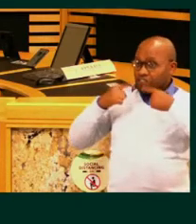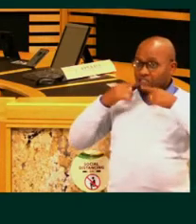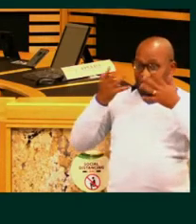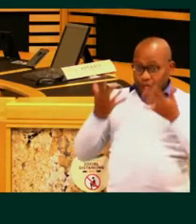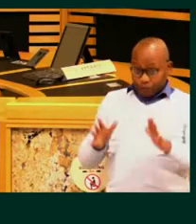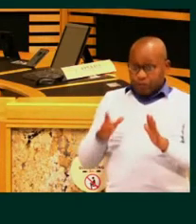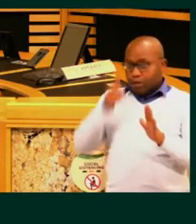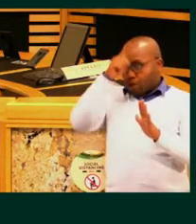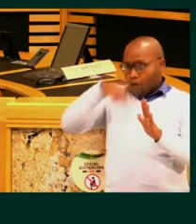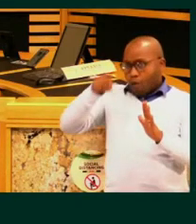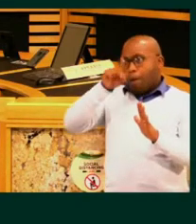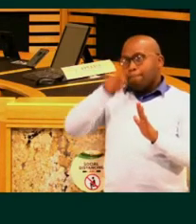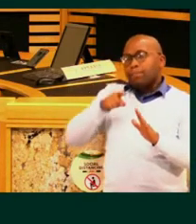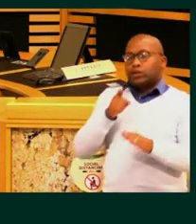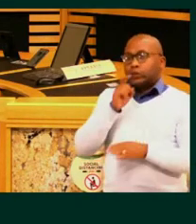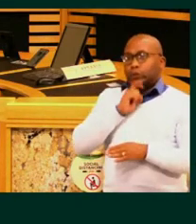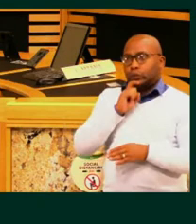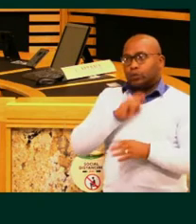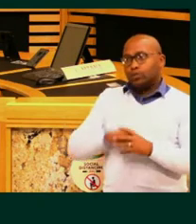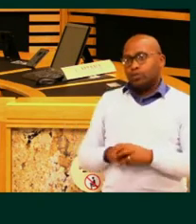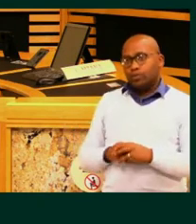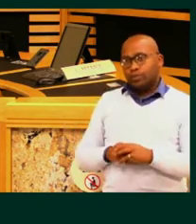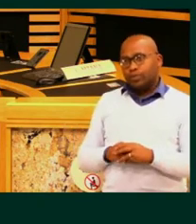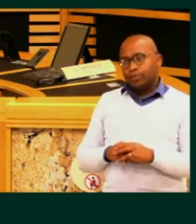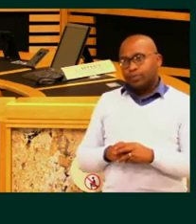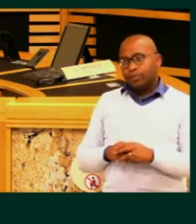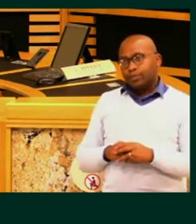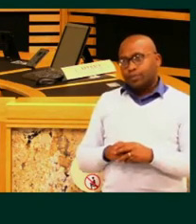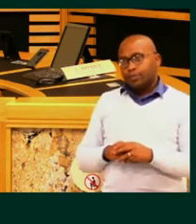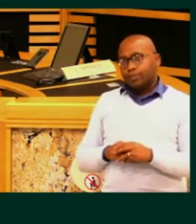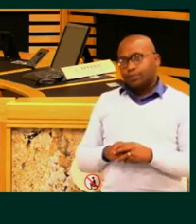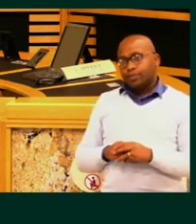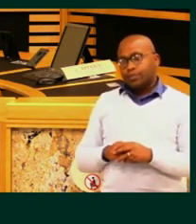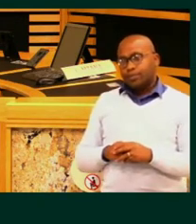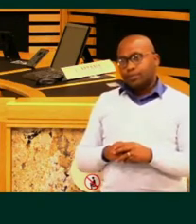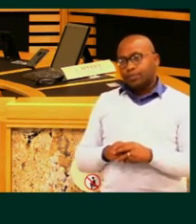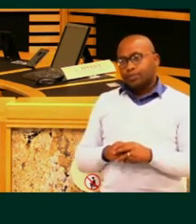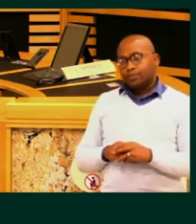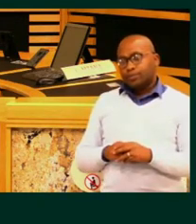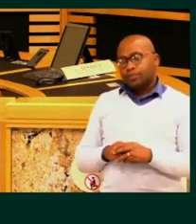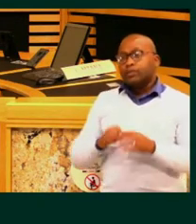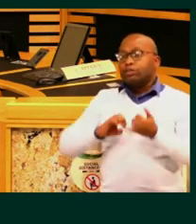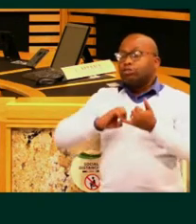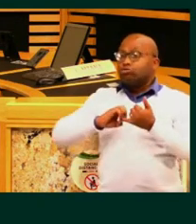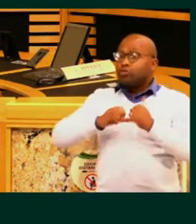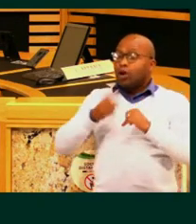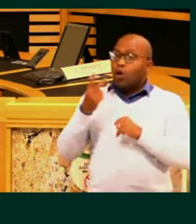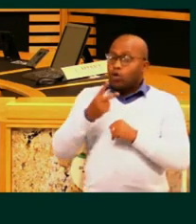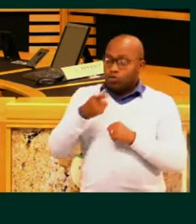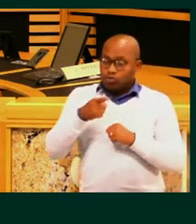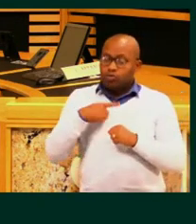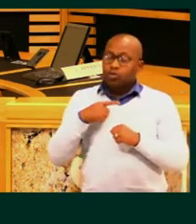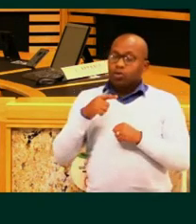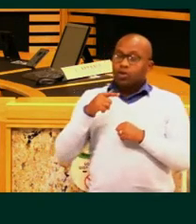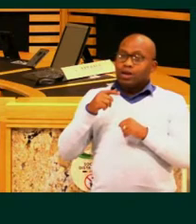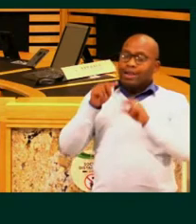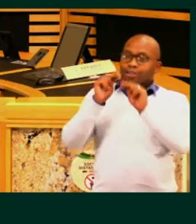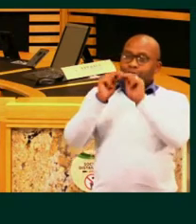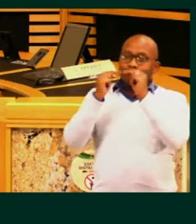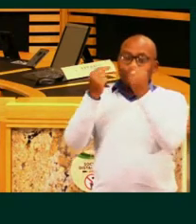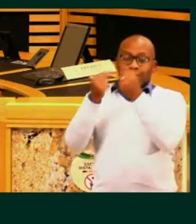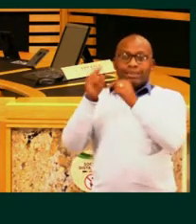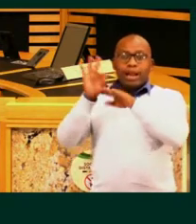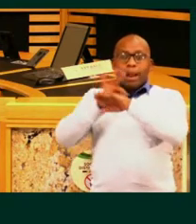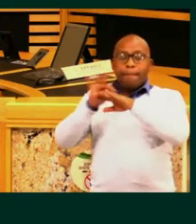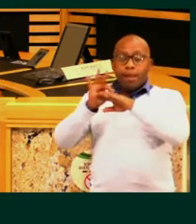based violence and part of this instit institutionalizing the implementation of the national strategic plan on gender based violence and